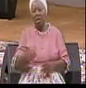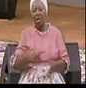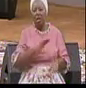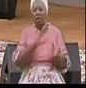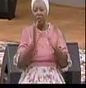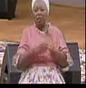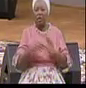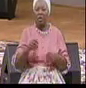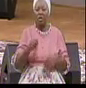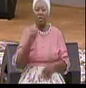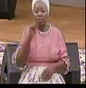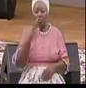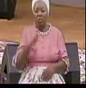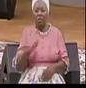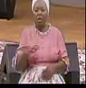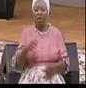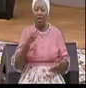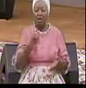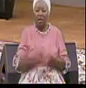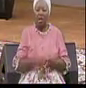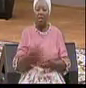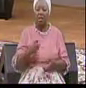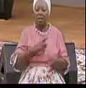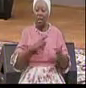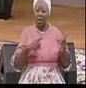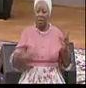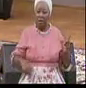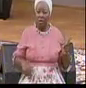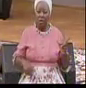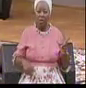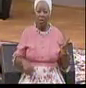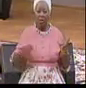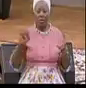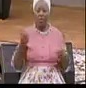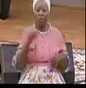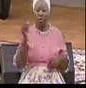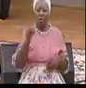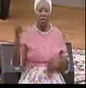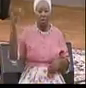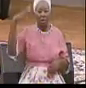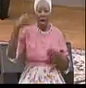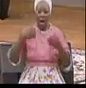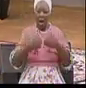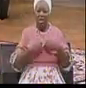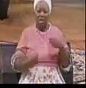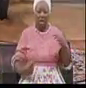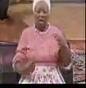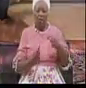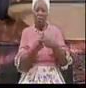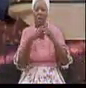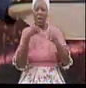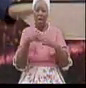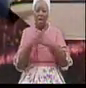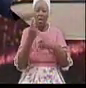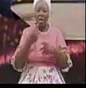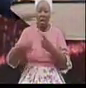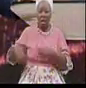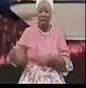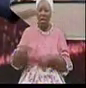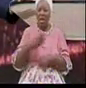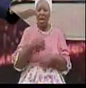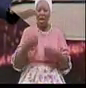converted woman, that the Lord's grace has appeared in the heart